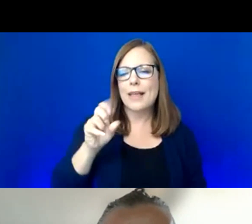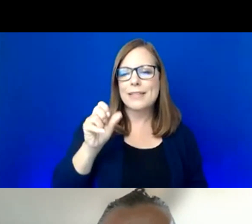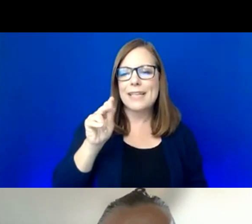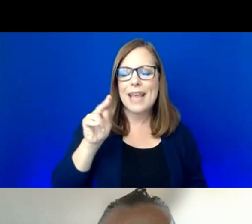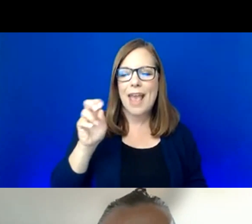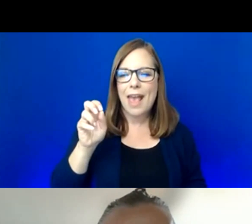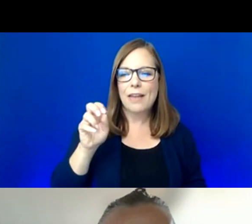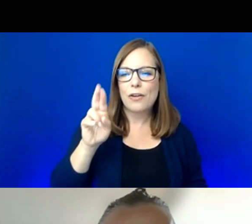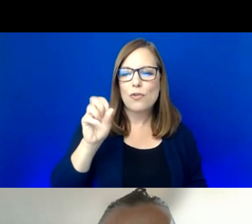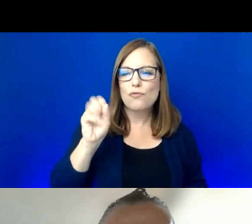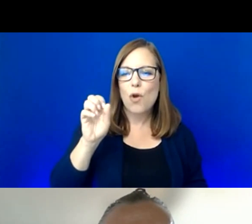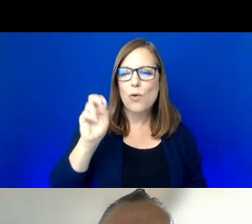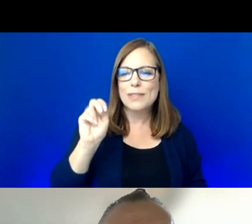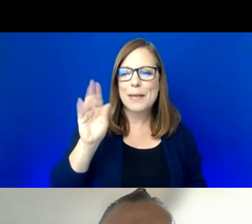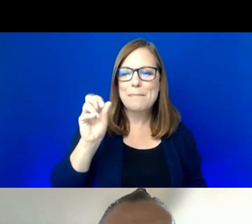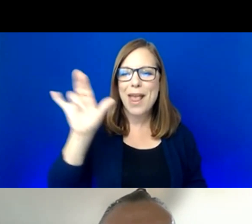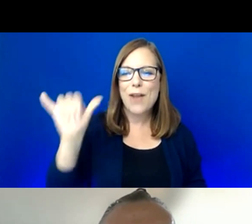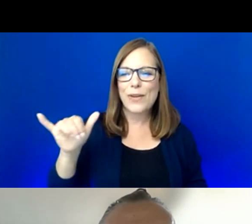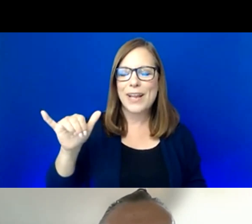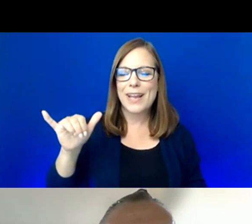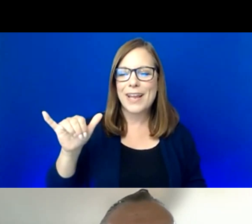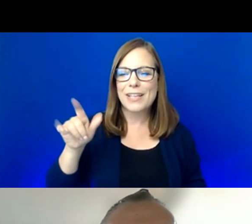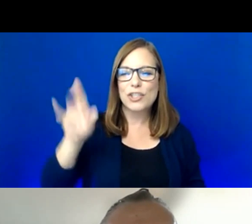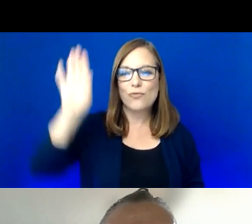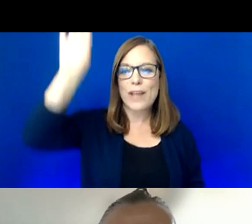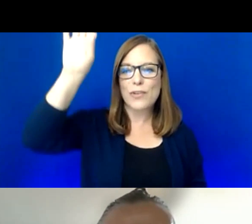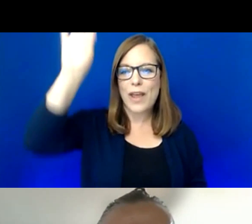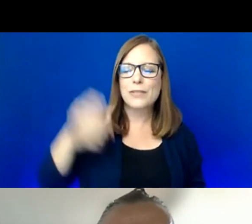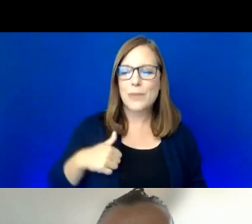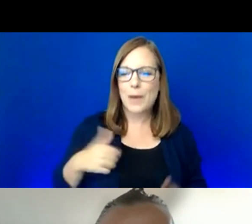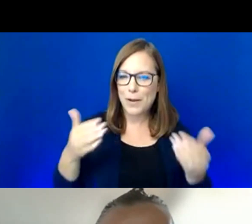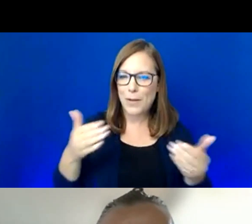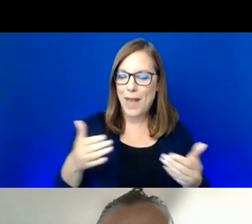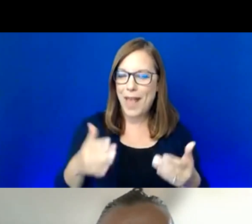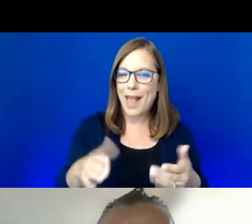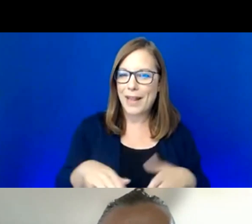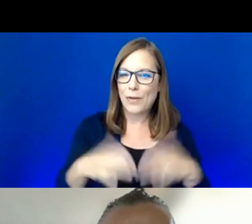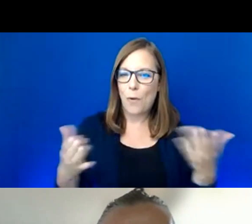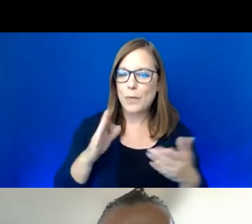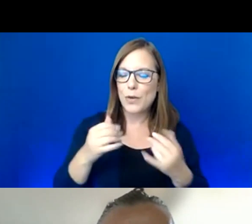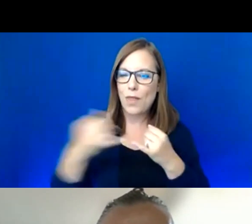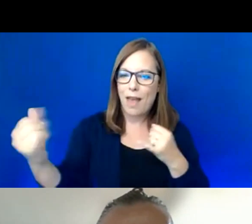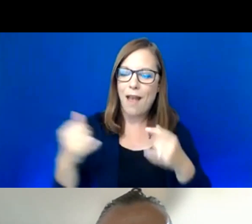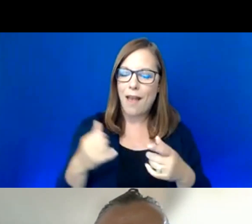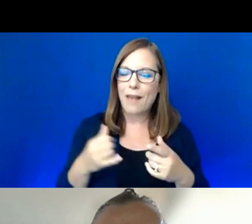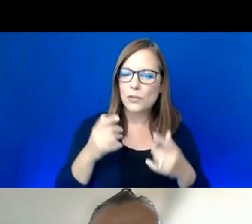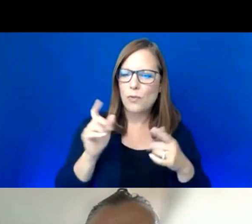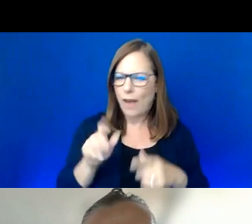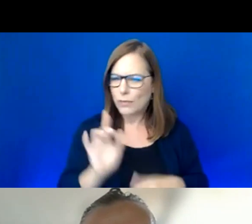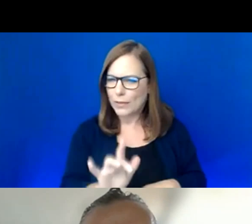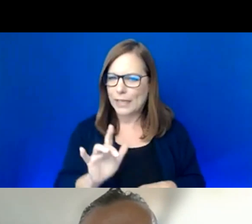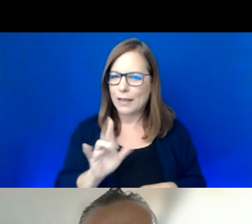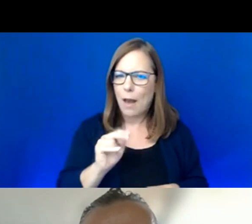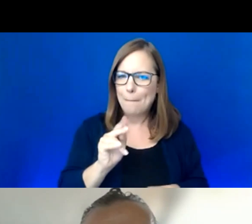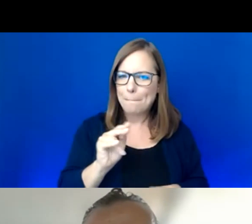hand up. And so Deanne, I'm going to open your line. You'll still have to unmute yourself, but we'd love to hear from you. Go ahead. Hi, can you